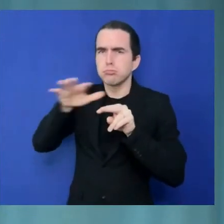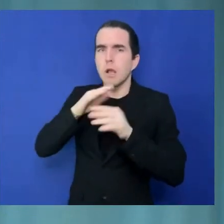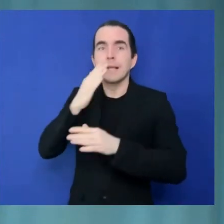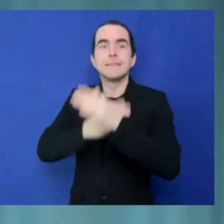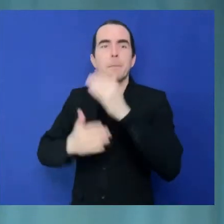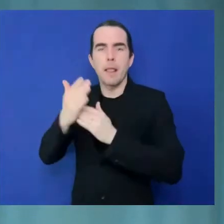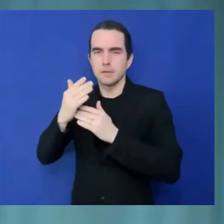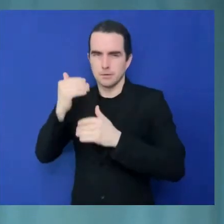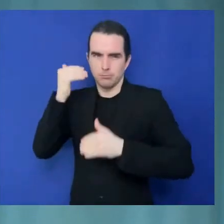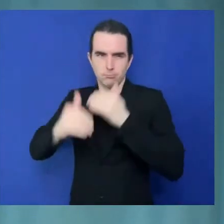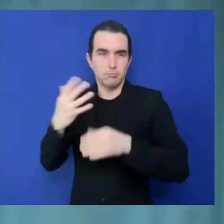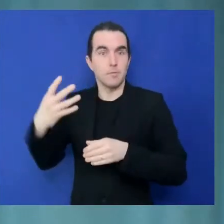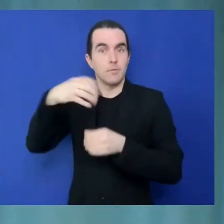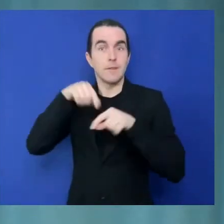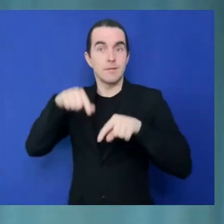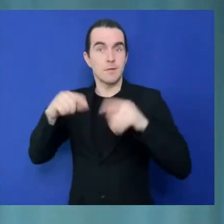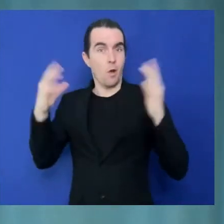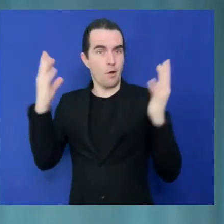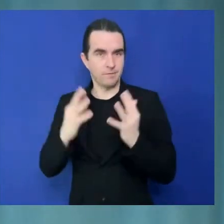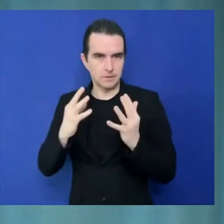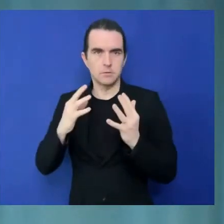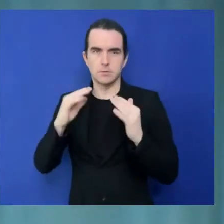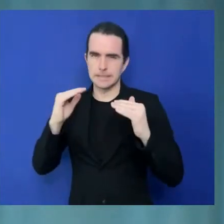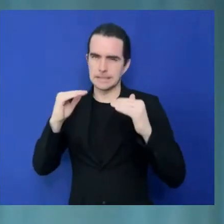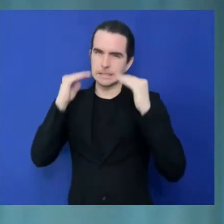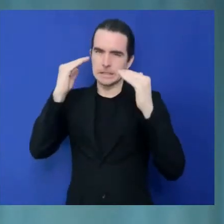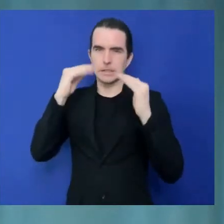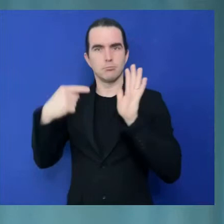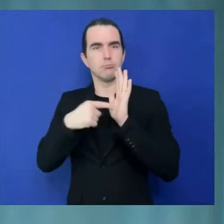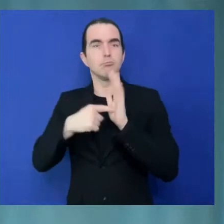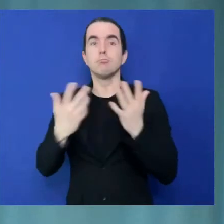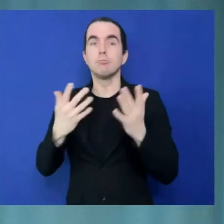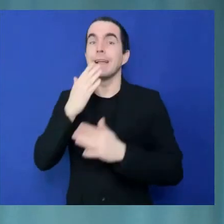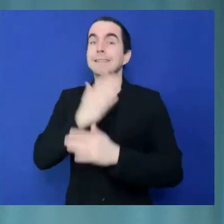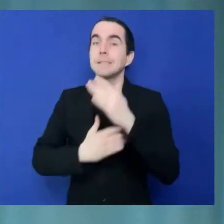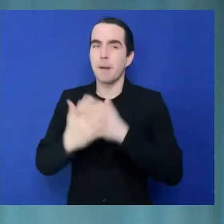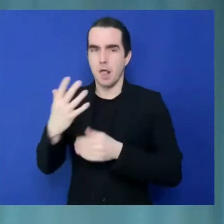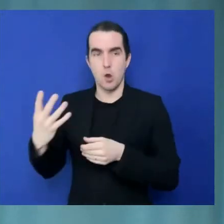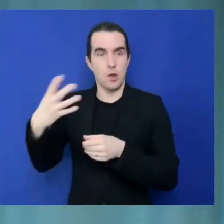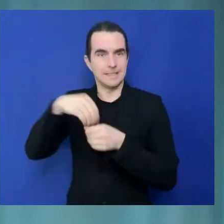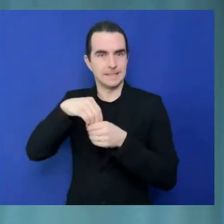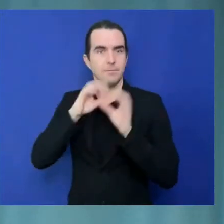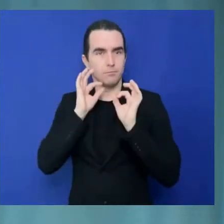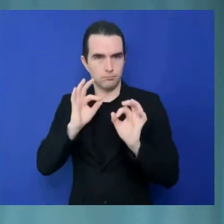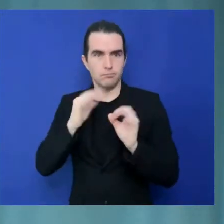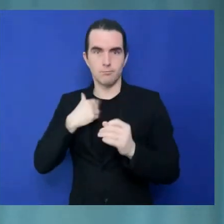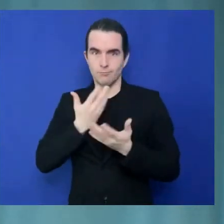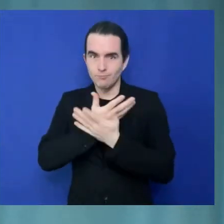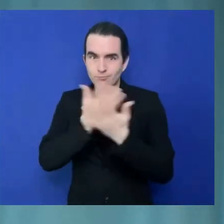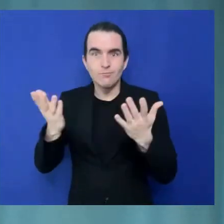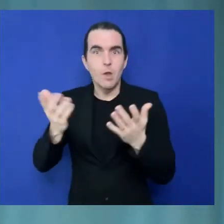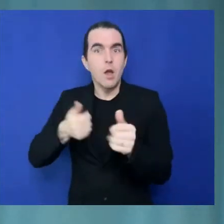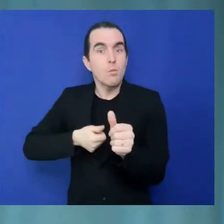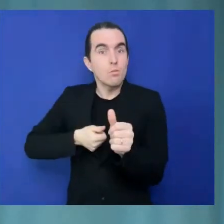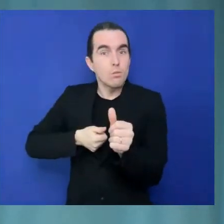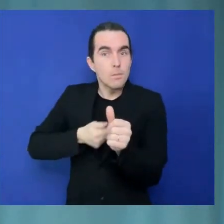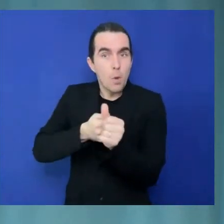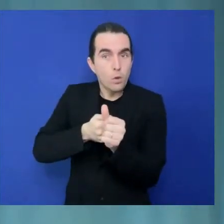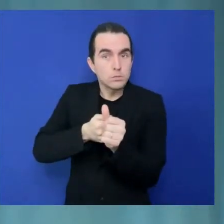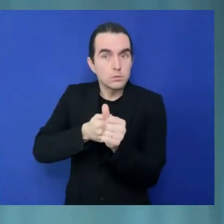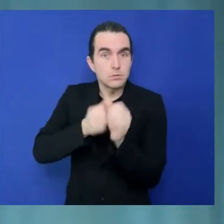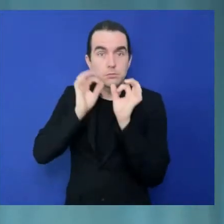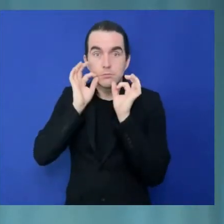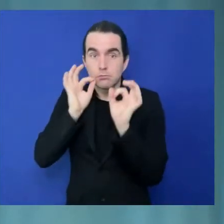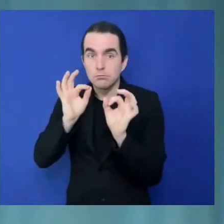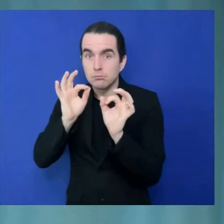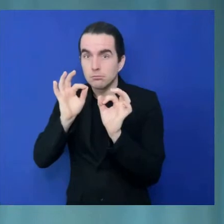bravery, hard work, and dedication to a topic that will always be a priority for me. I would particularly like to thank Mr. Martin